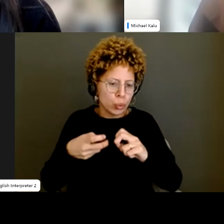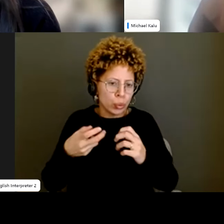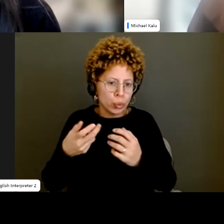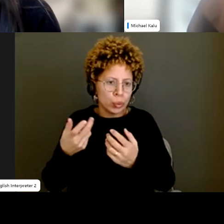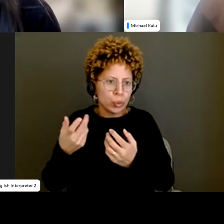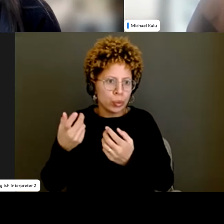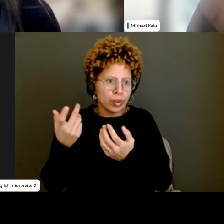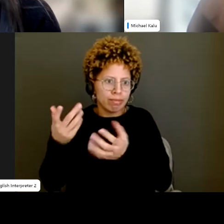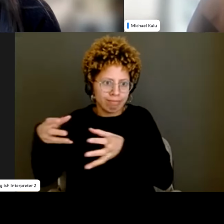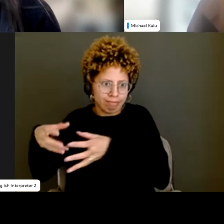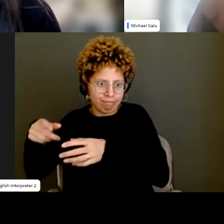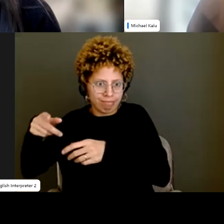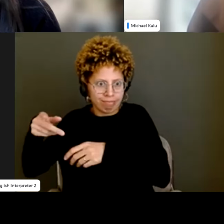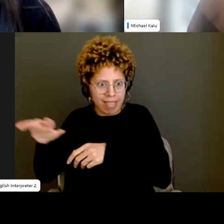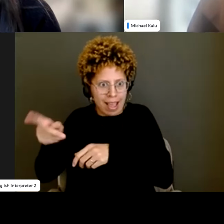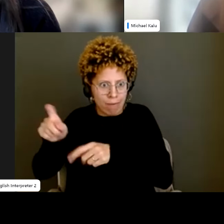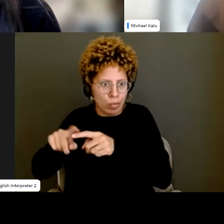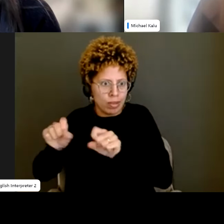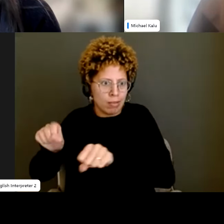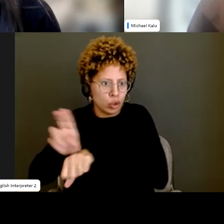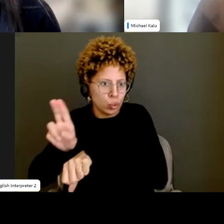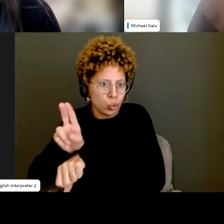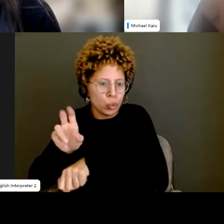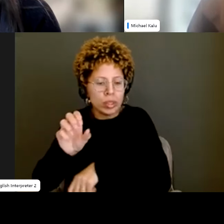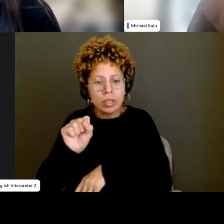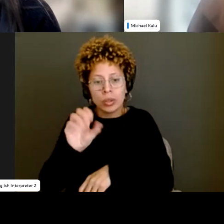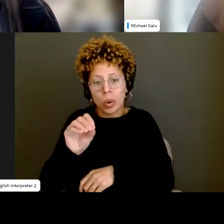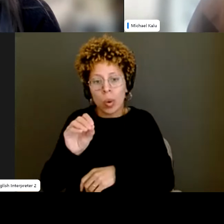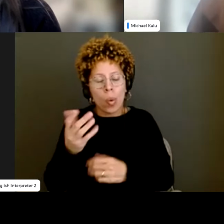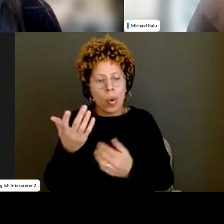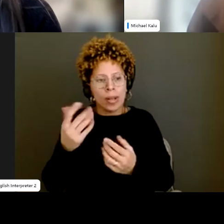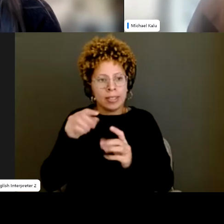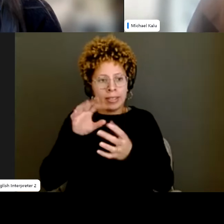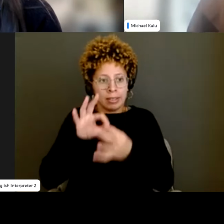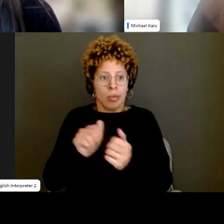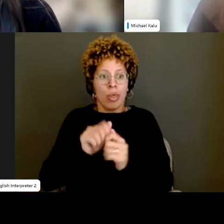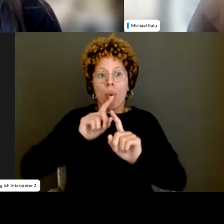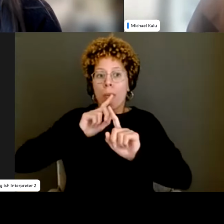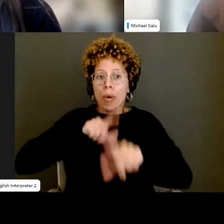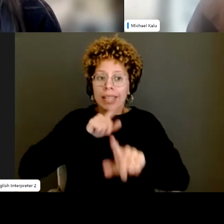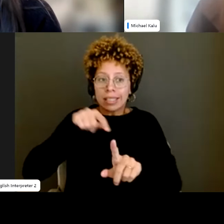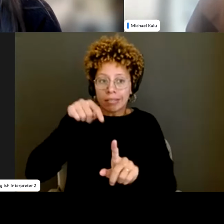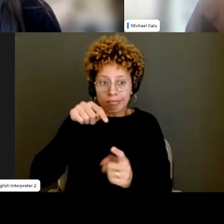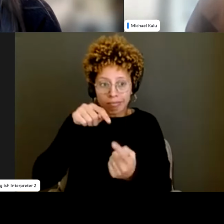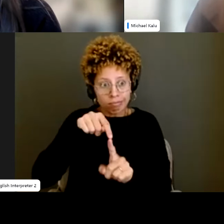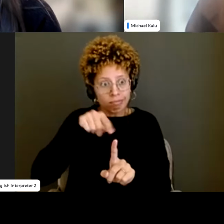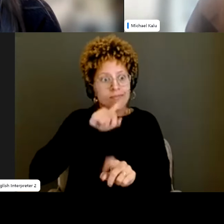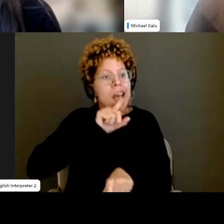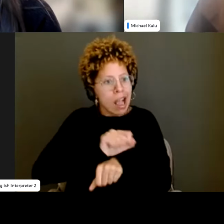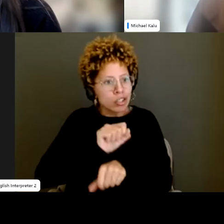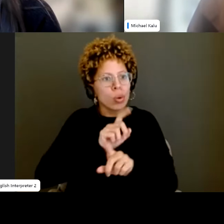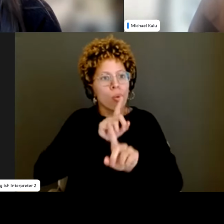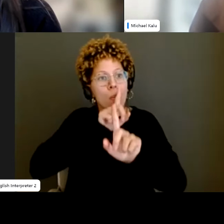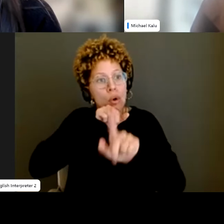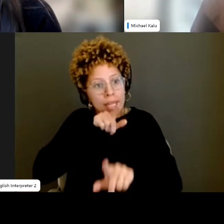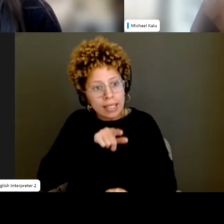to use that. So I think it's all boils down to reporting, excellent reporting, and it's a good job that your